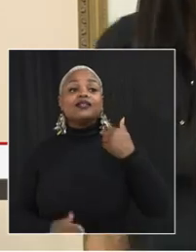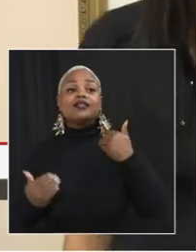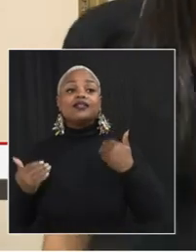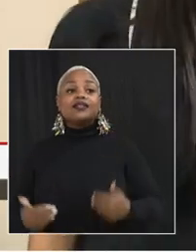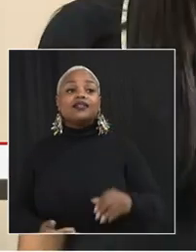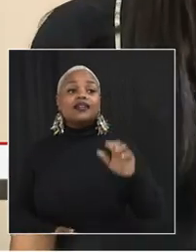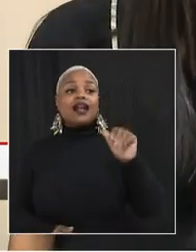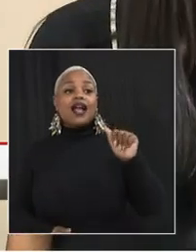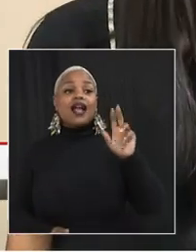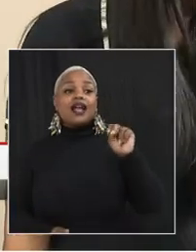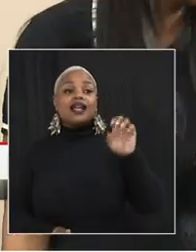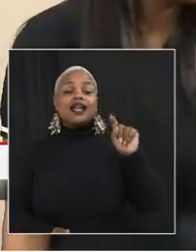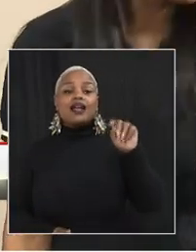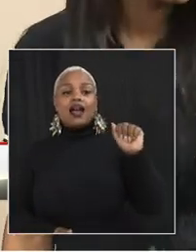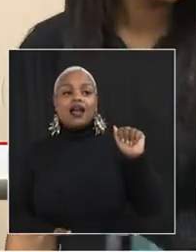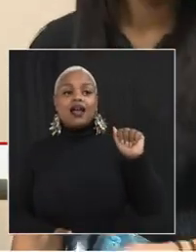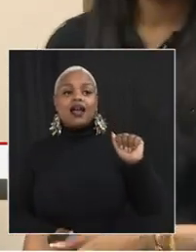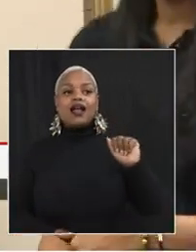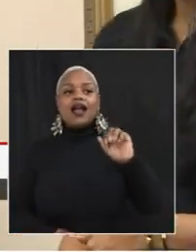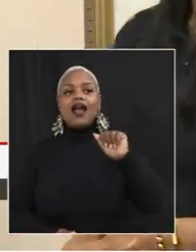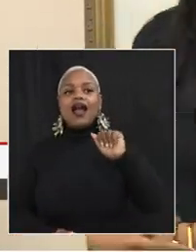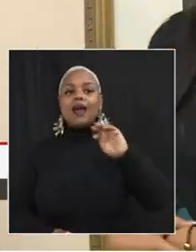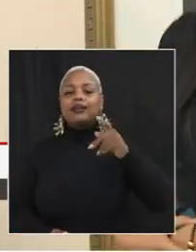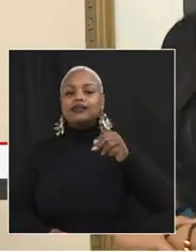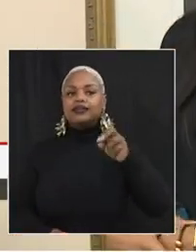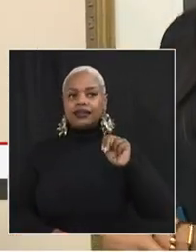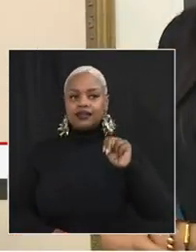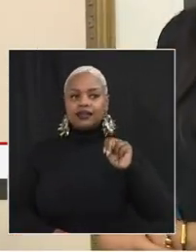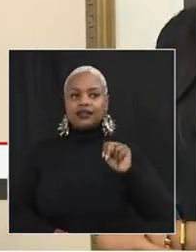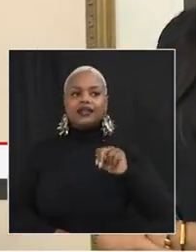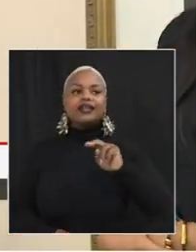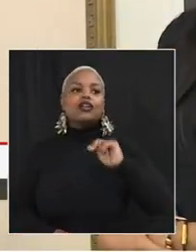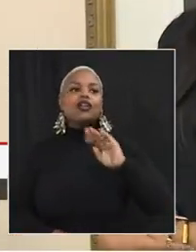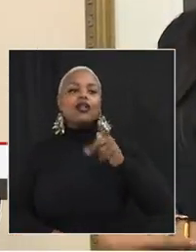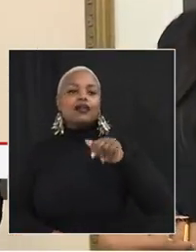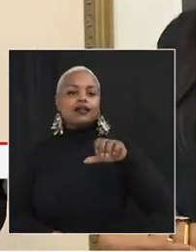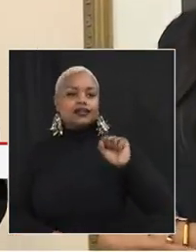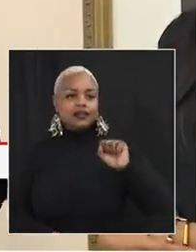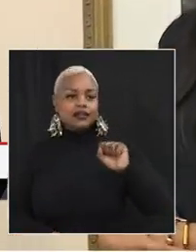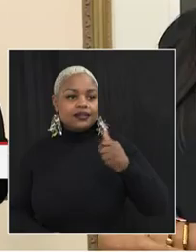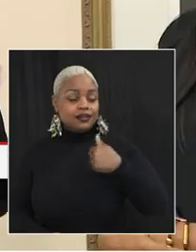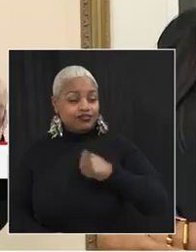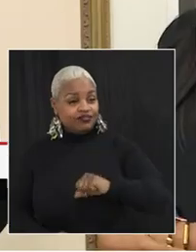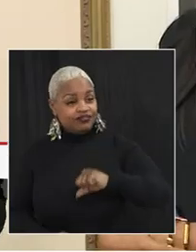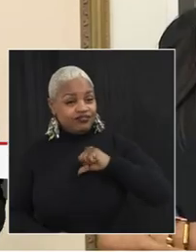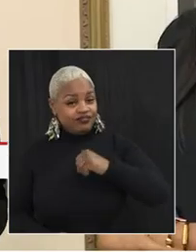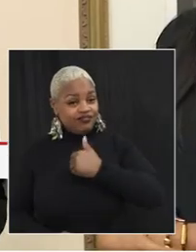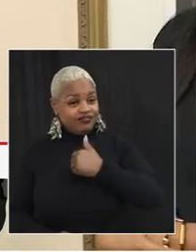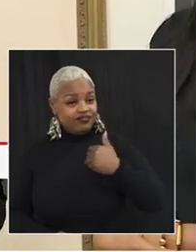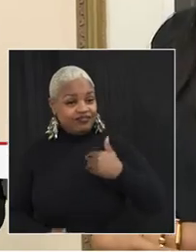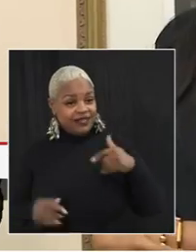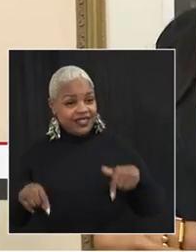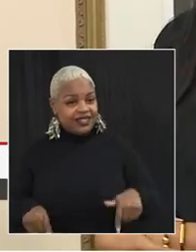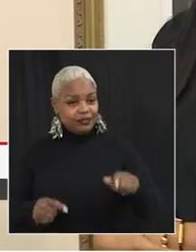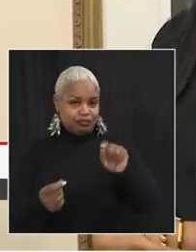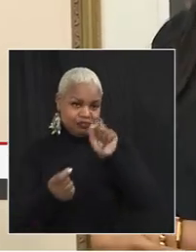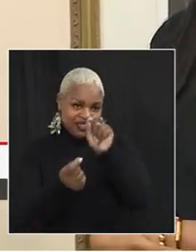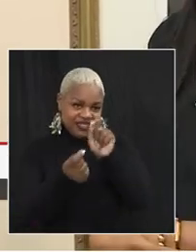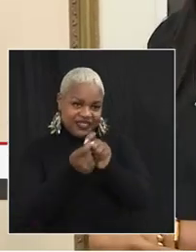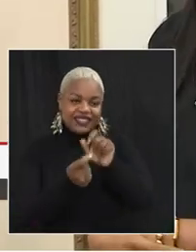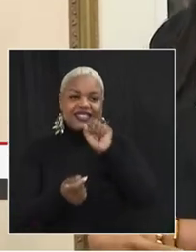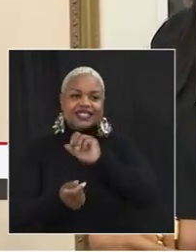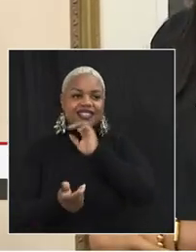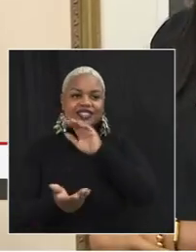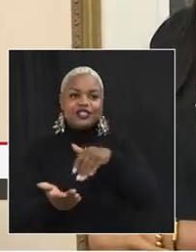and I am a proud member of this particular venue. I want